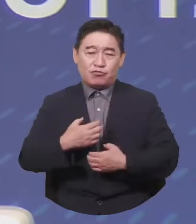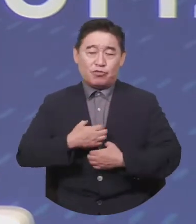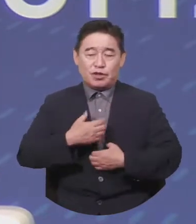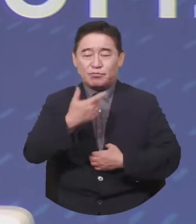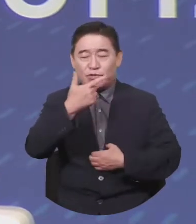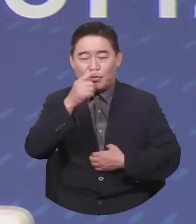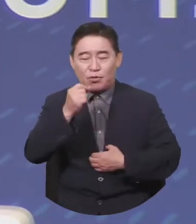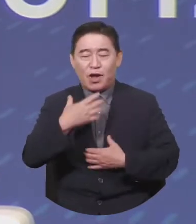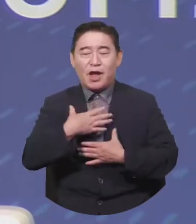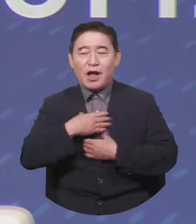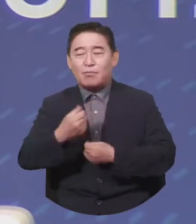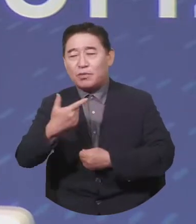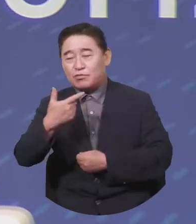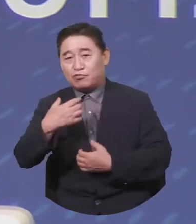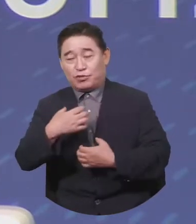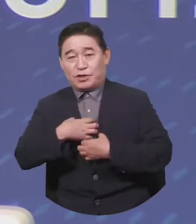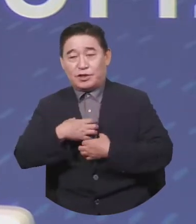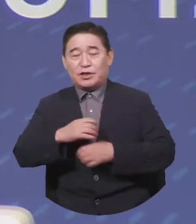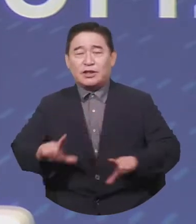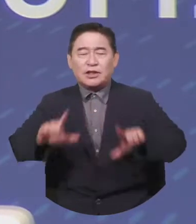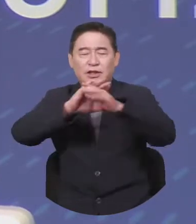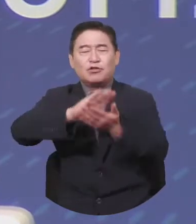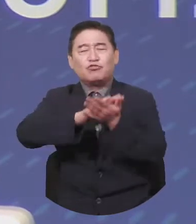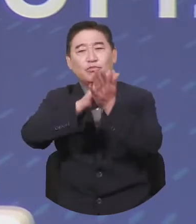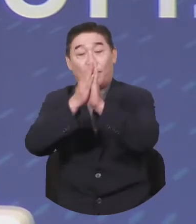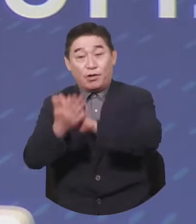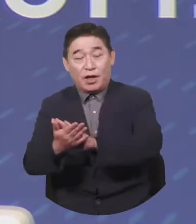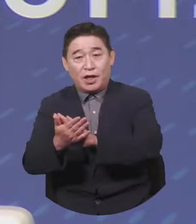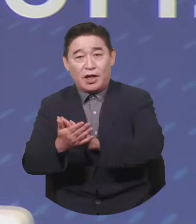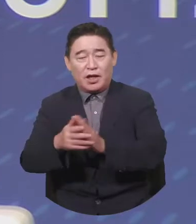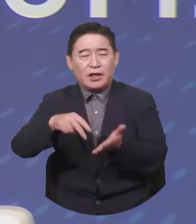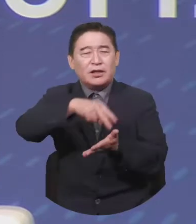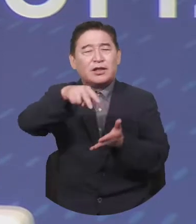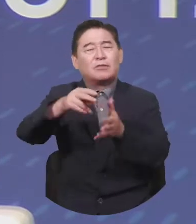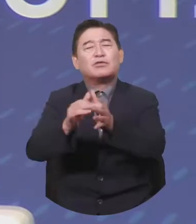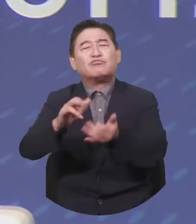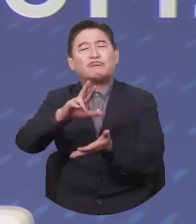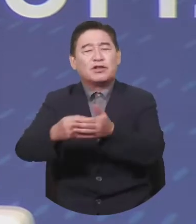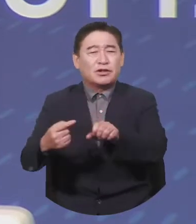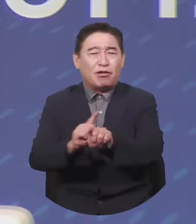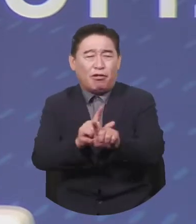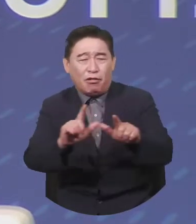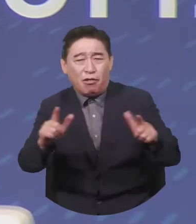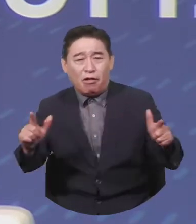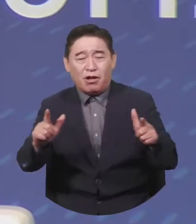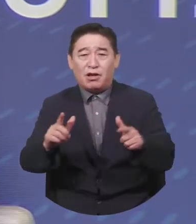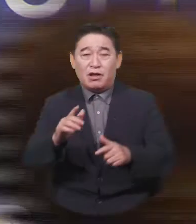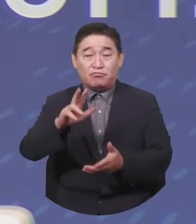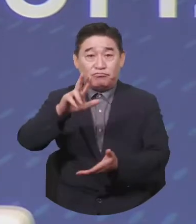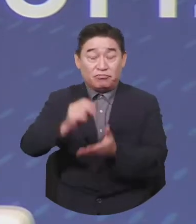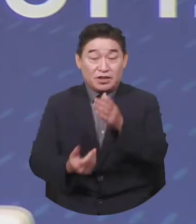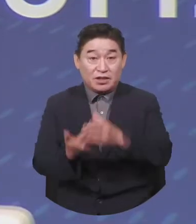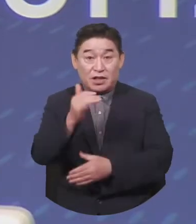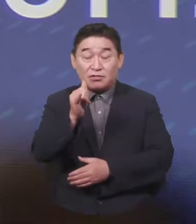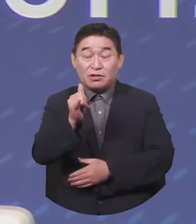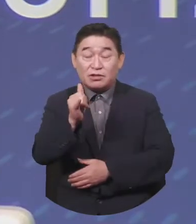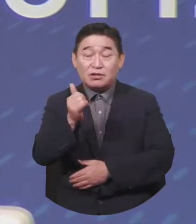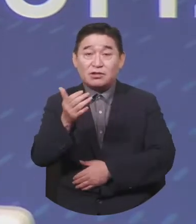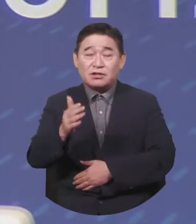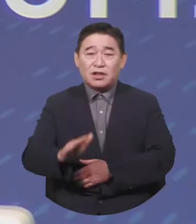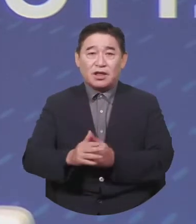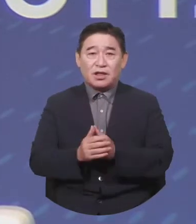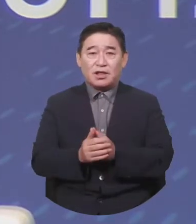and climate change, and refugee, and so on. So, in that context, what kind of solution we